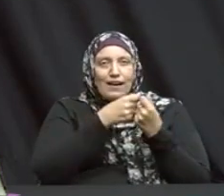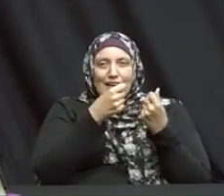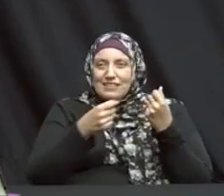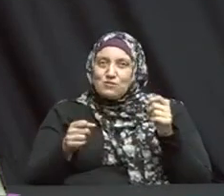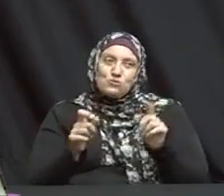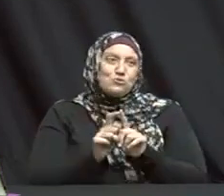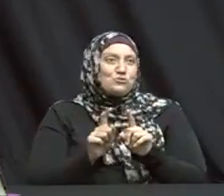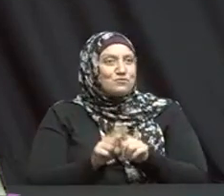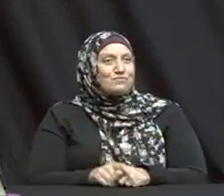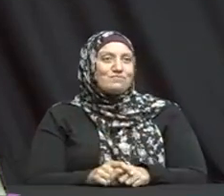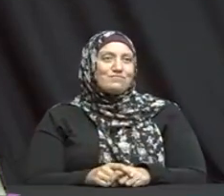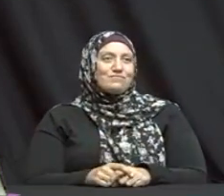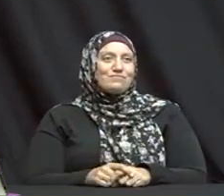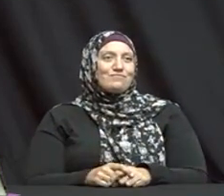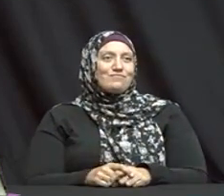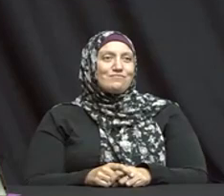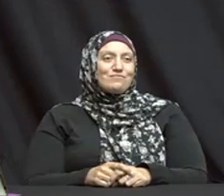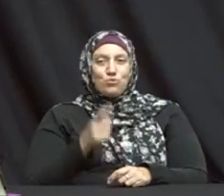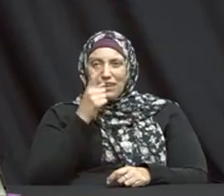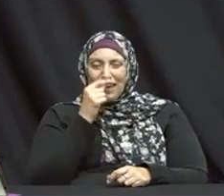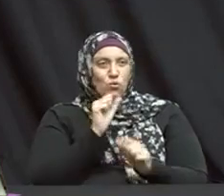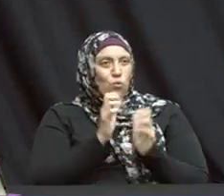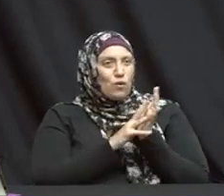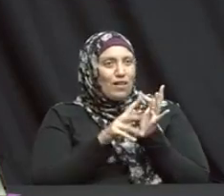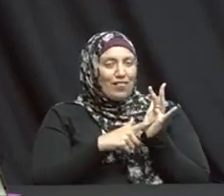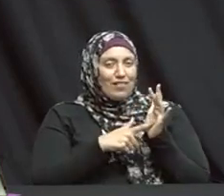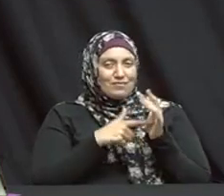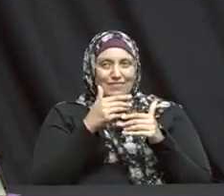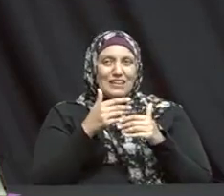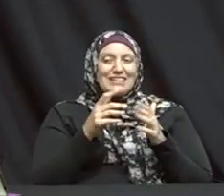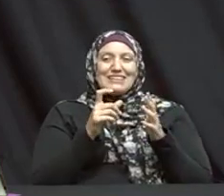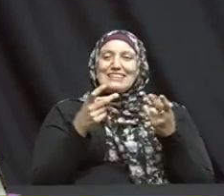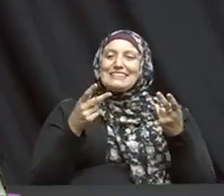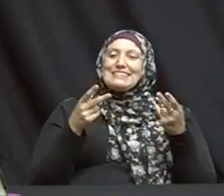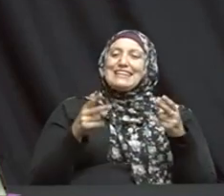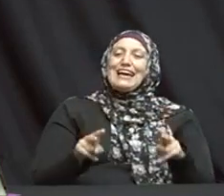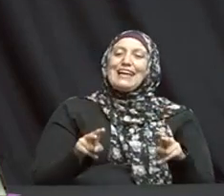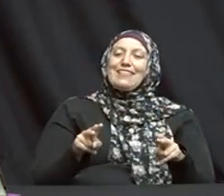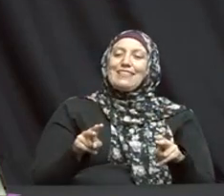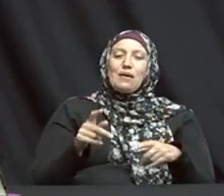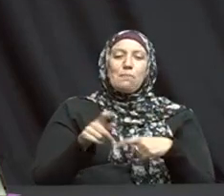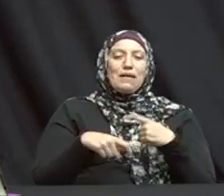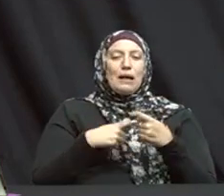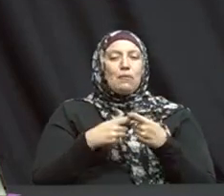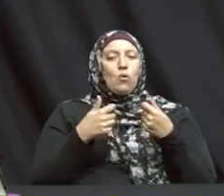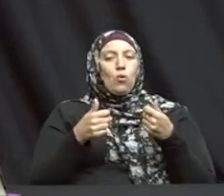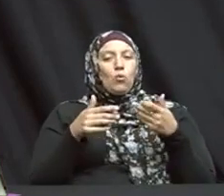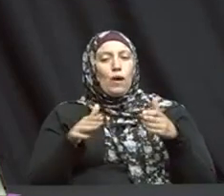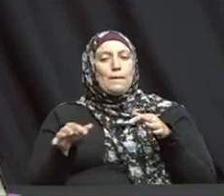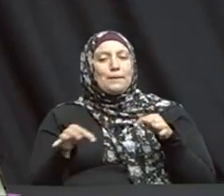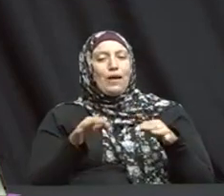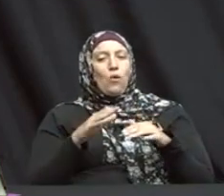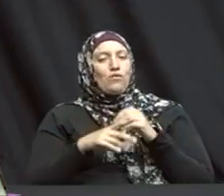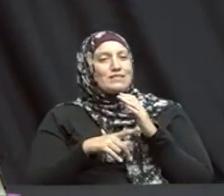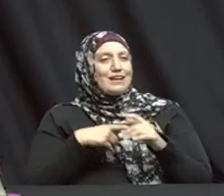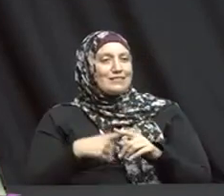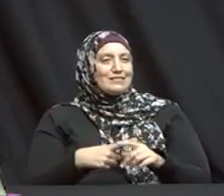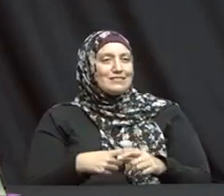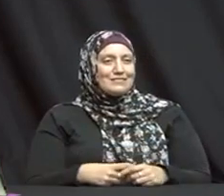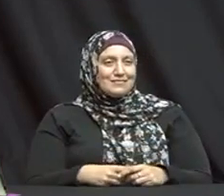these are, they turn death into a tax planning opportunity. And look, yes, it's true that they're often used